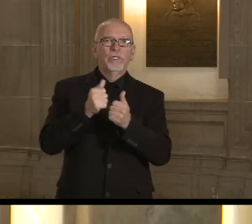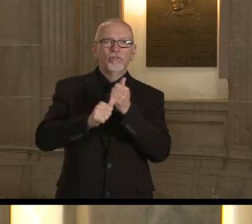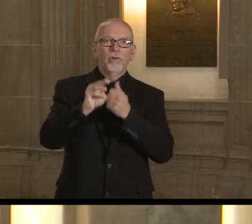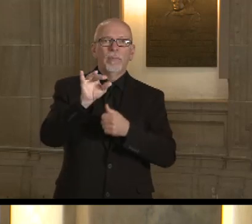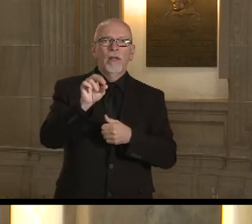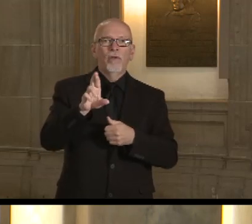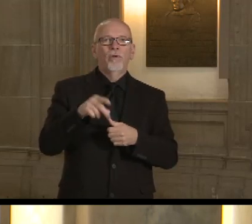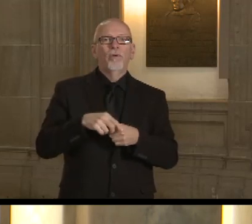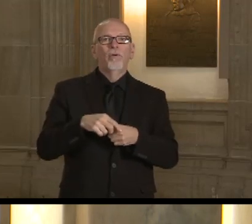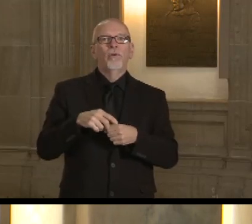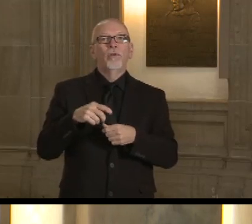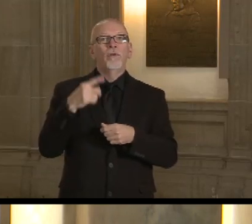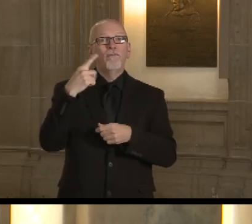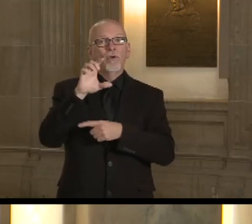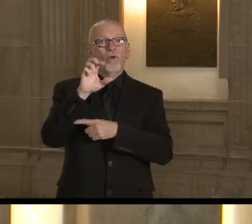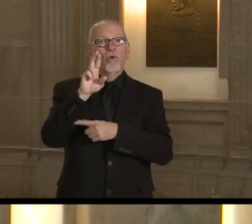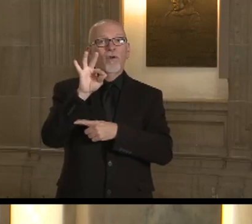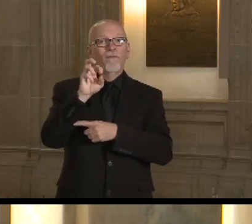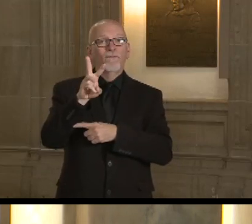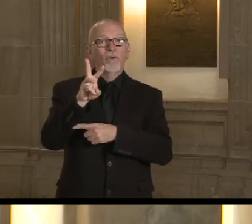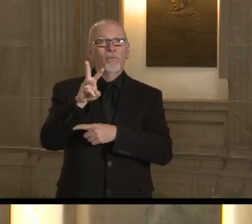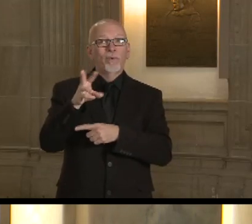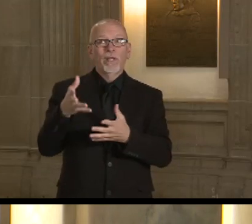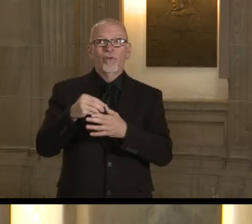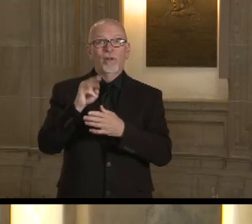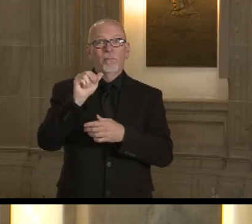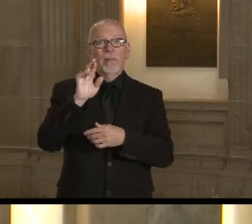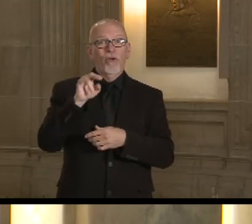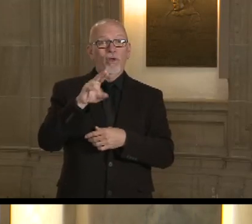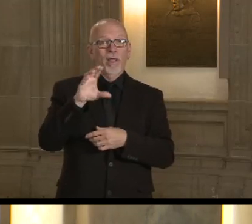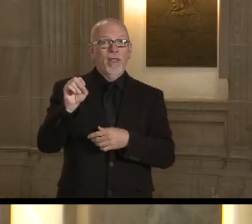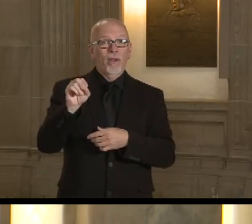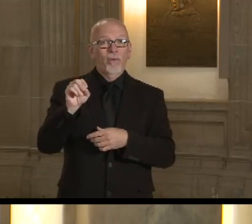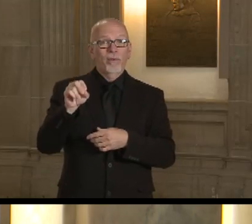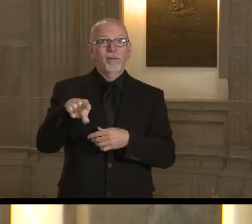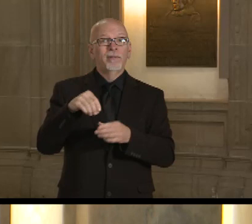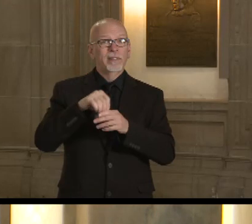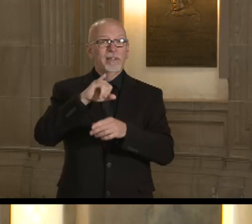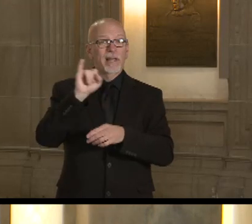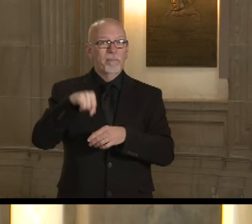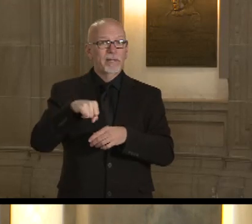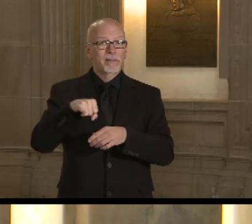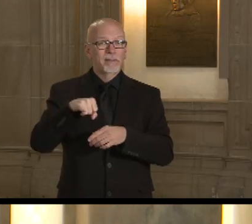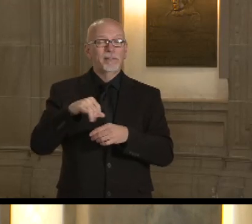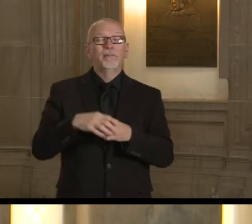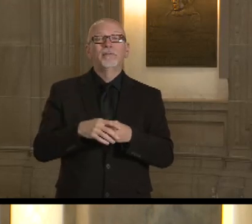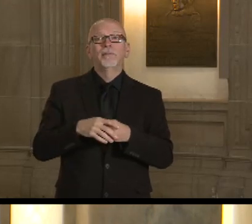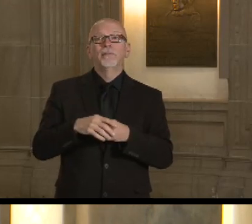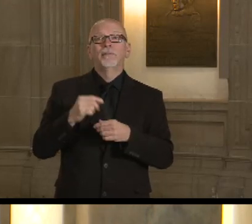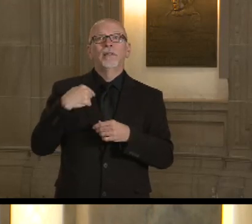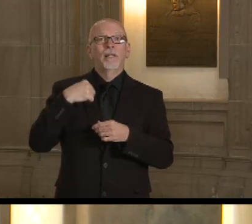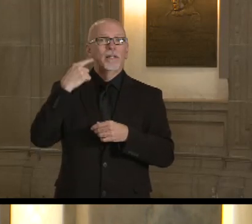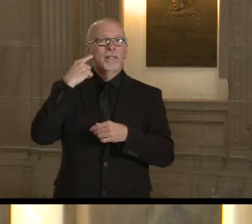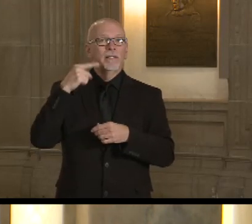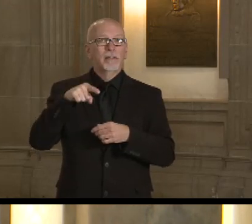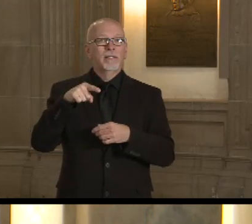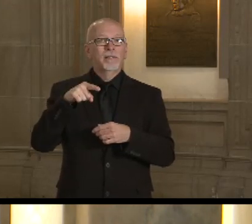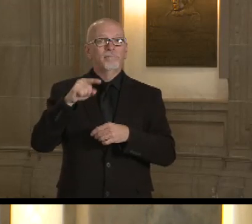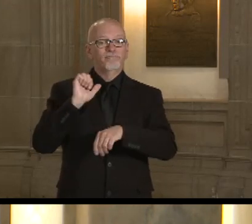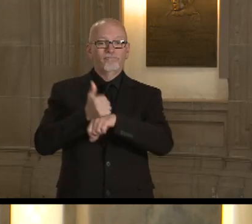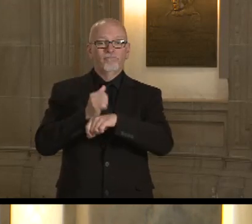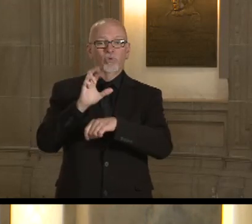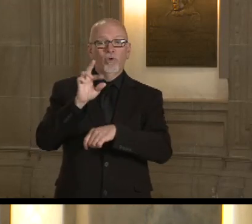In terms of the curfew here in Marion County, in Indianapolis, I think that was very